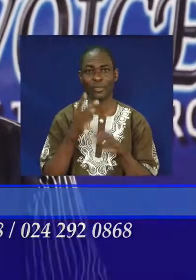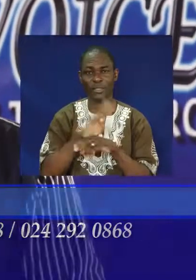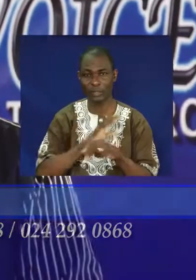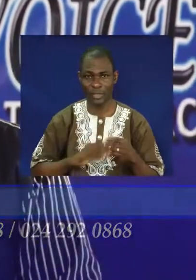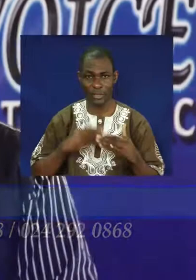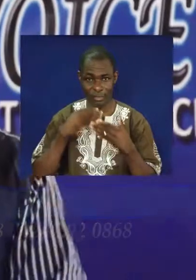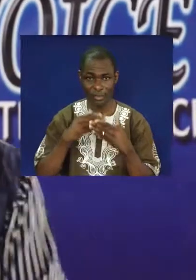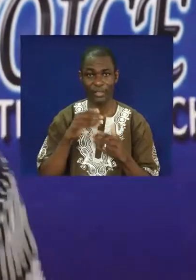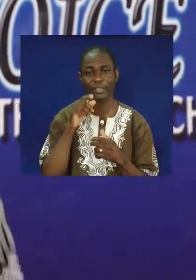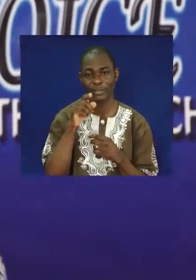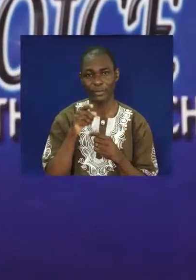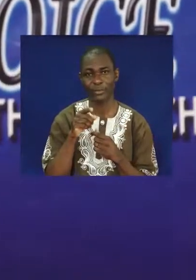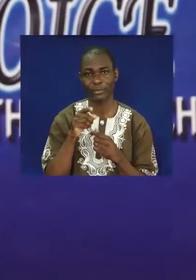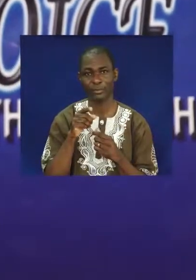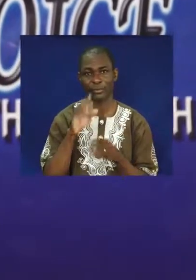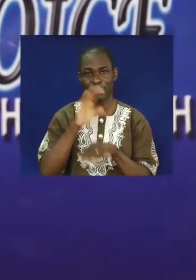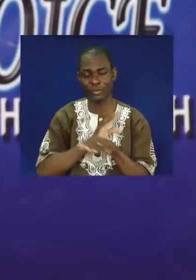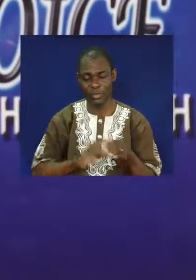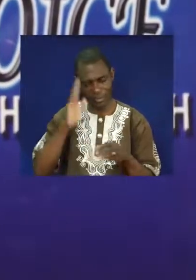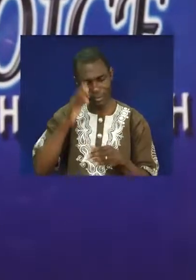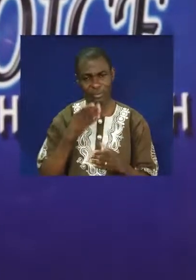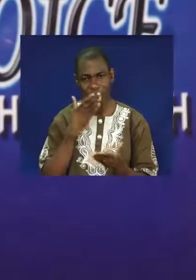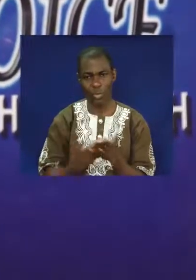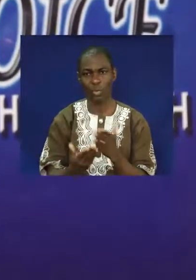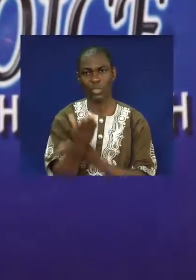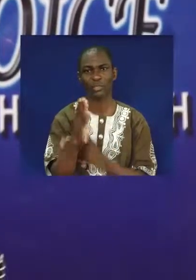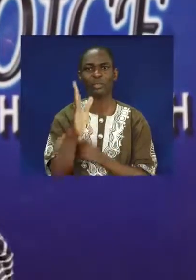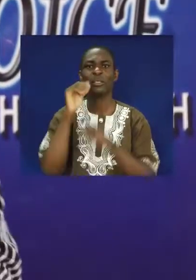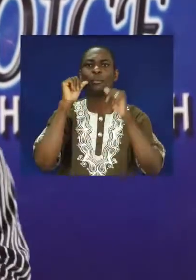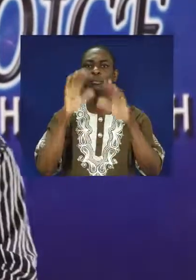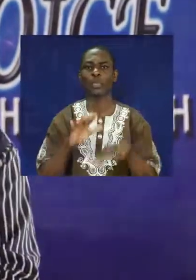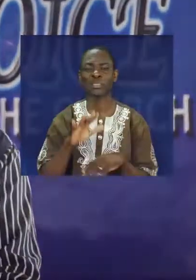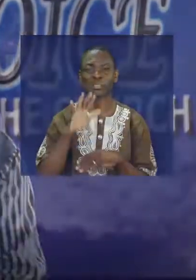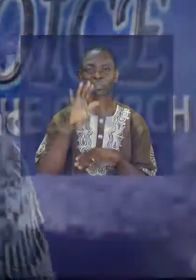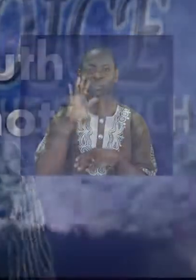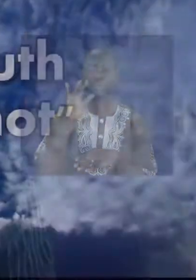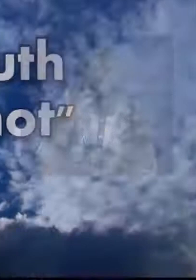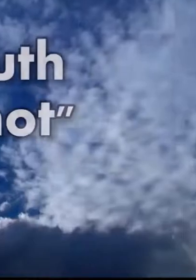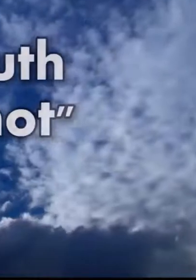a ebewo. The churches of Christ salute you and good morning. God richly bless you. Bye-bye.